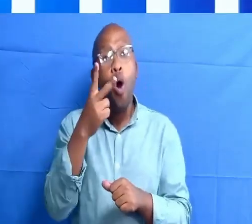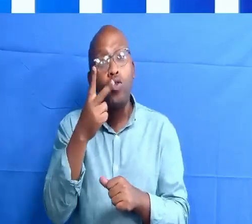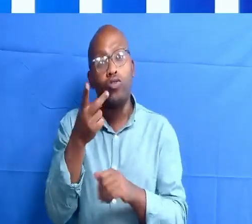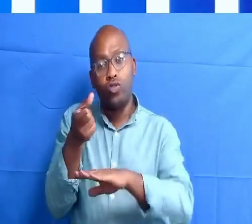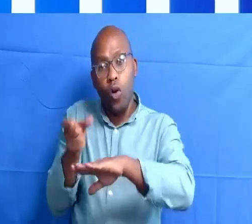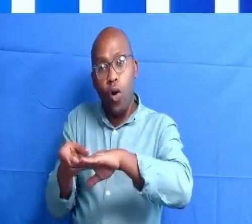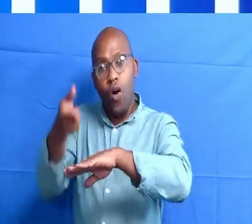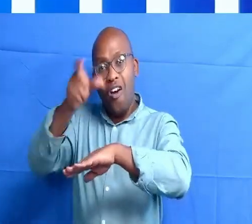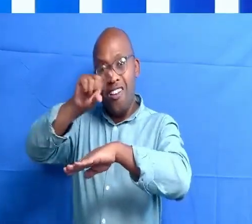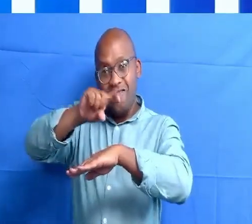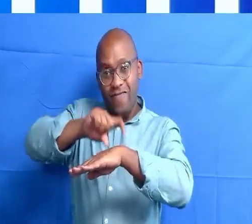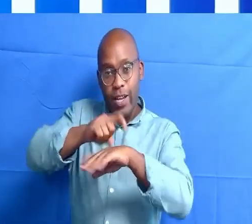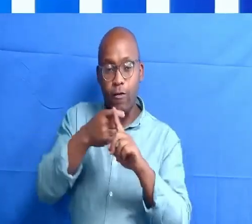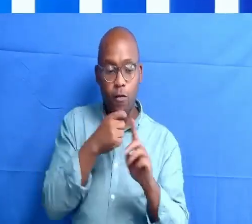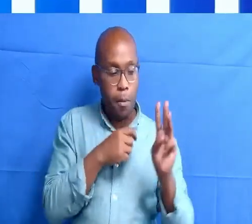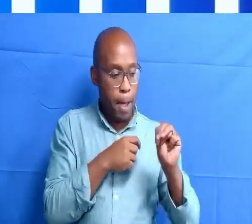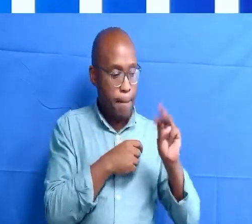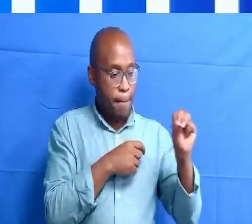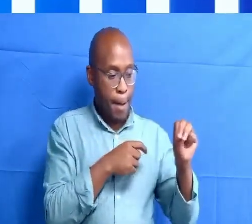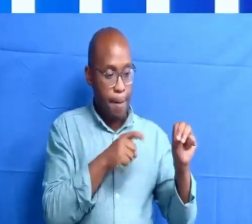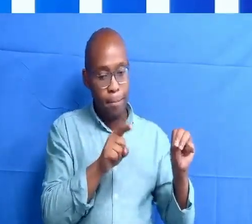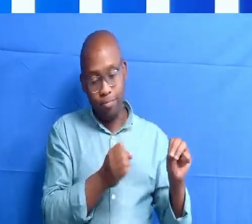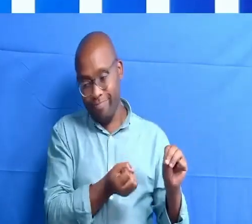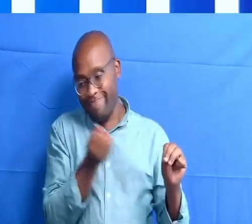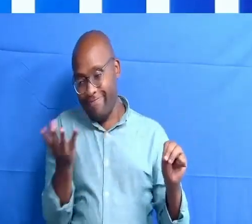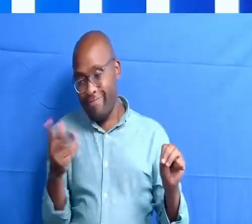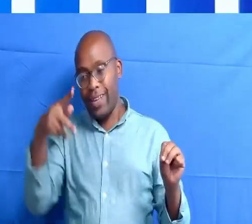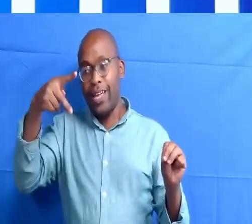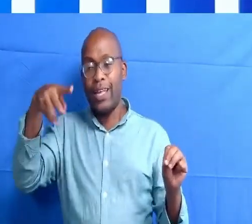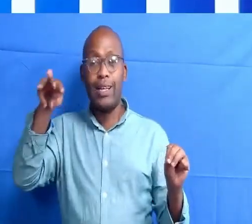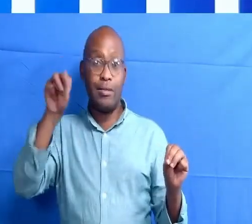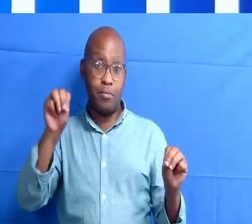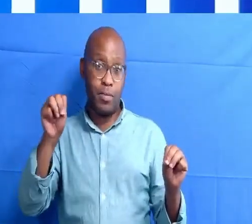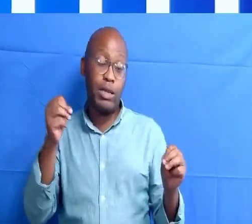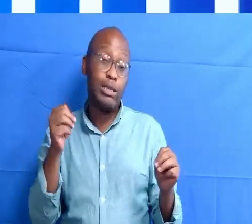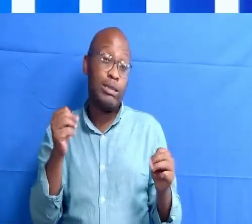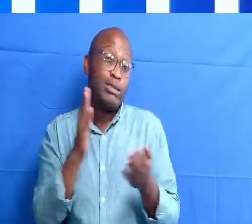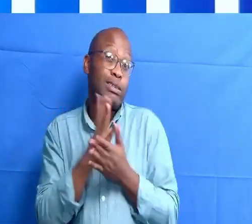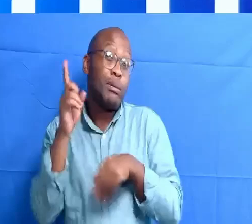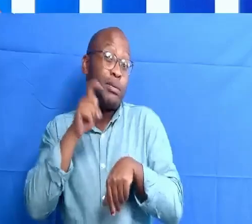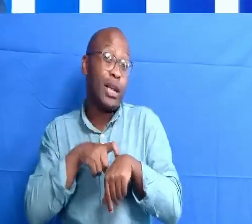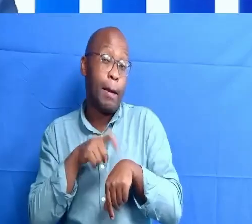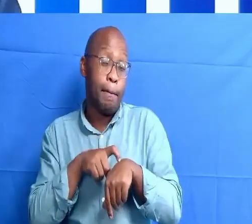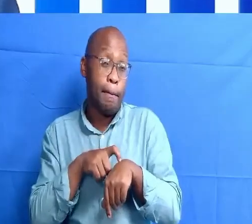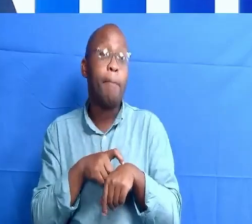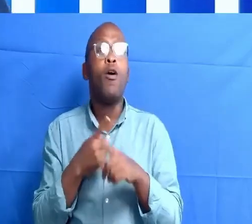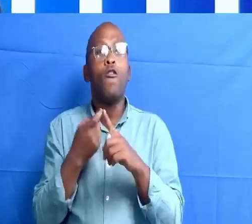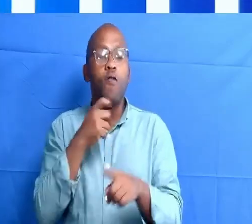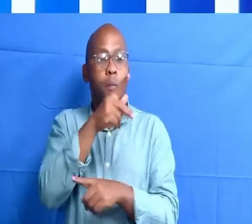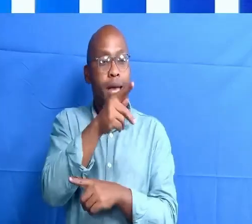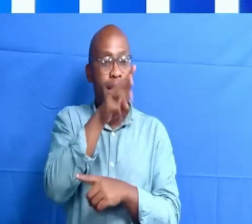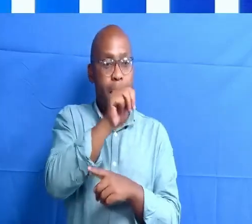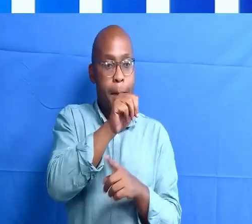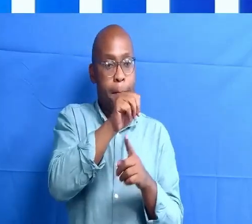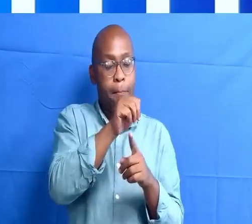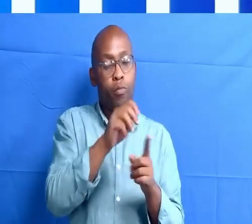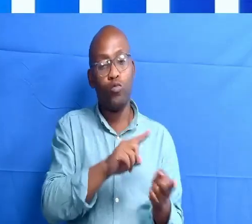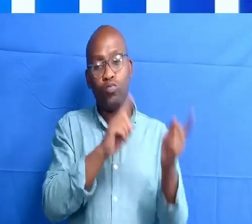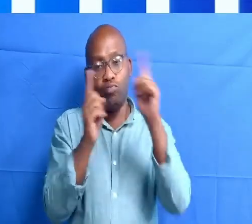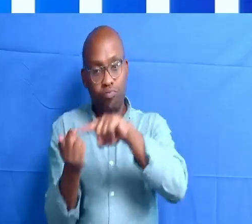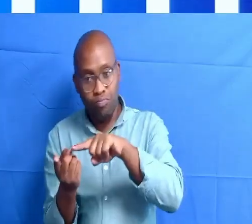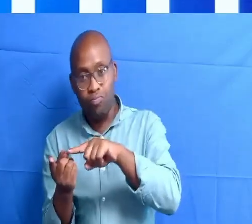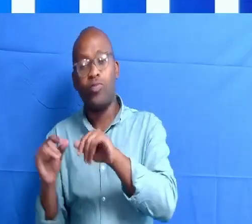into kilometers. And if you convert, sometimes if you've given the kilometers, you have to convert to make the